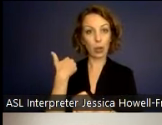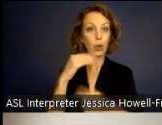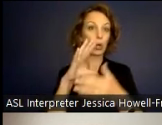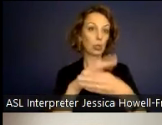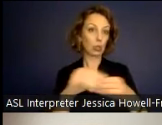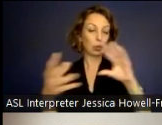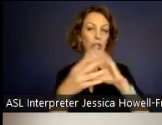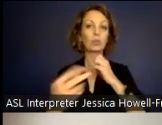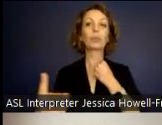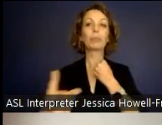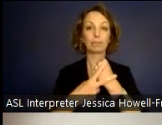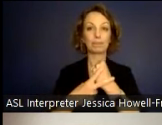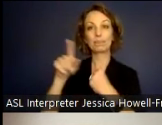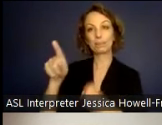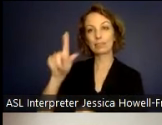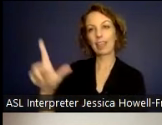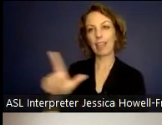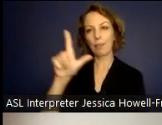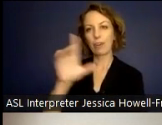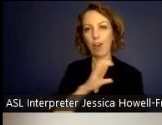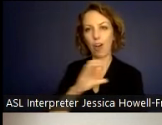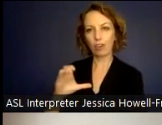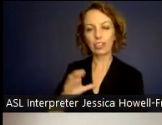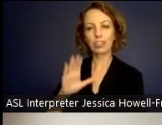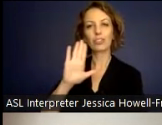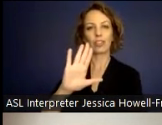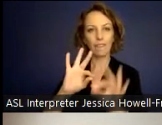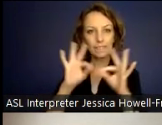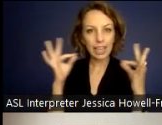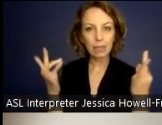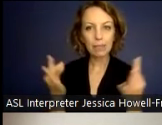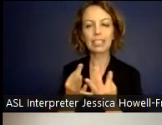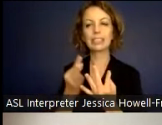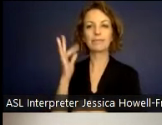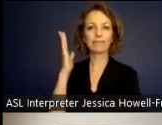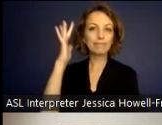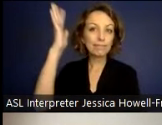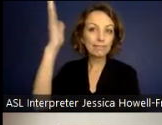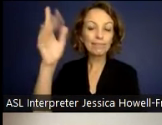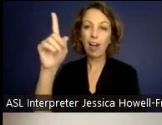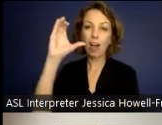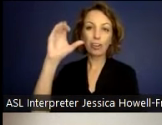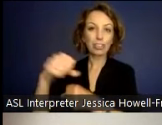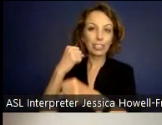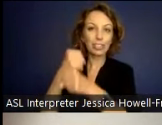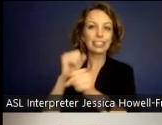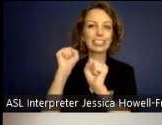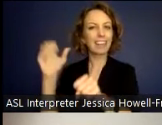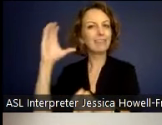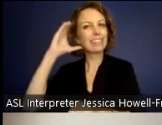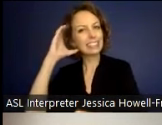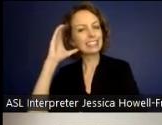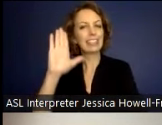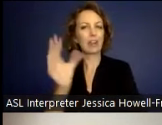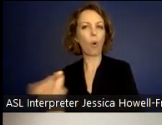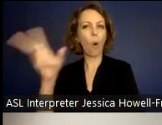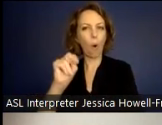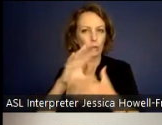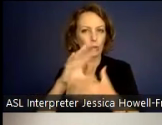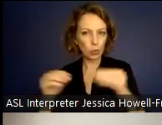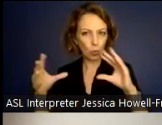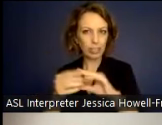at the Library of Congress, so that their families and others, 100 years from now even, can hear them tell their own stories in their